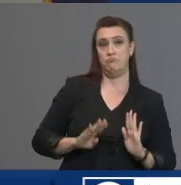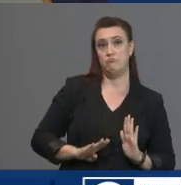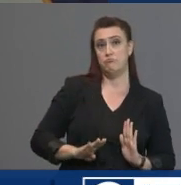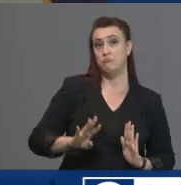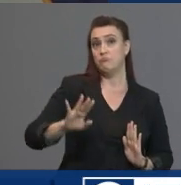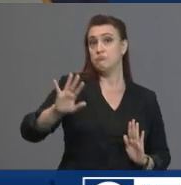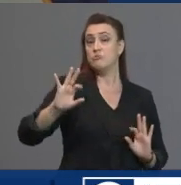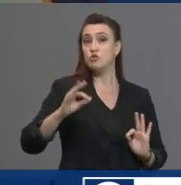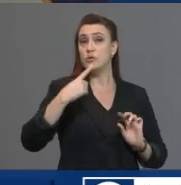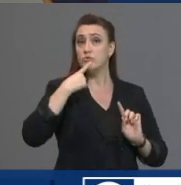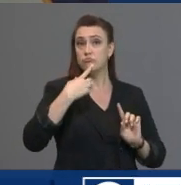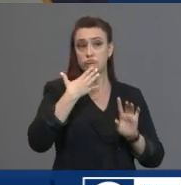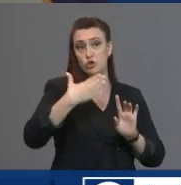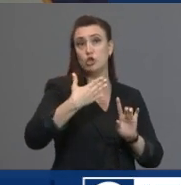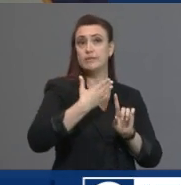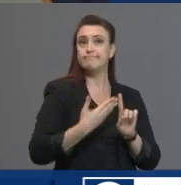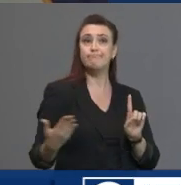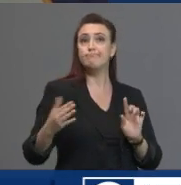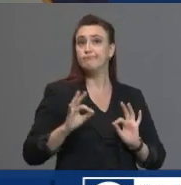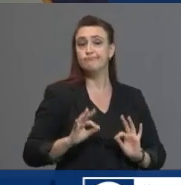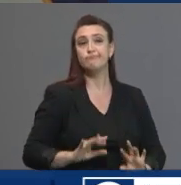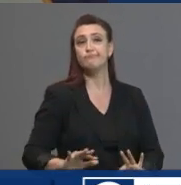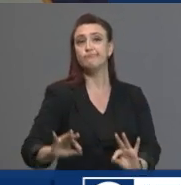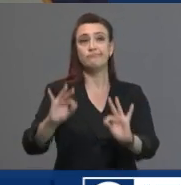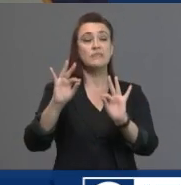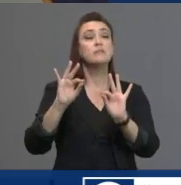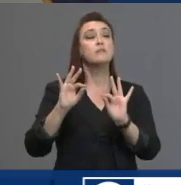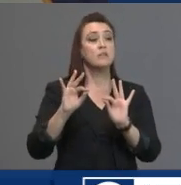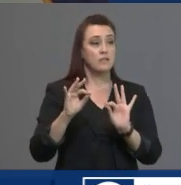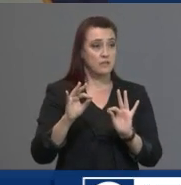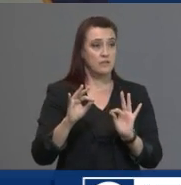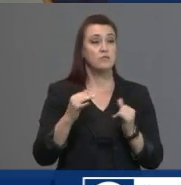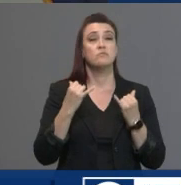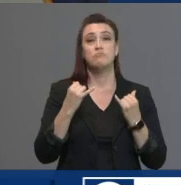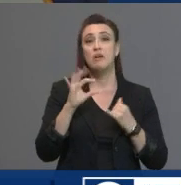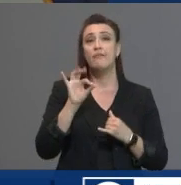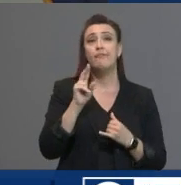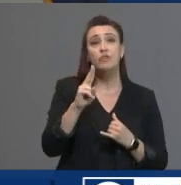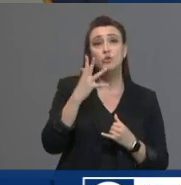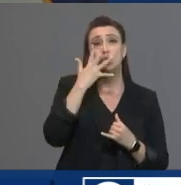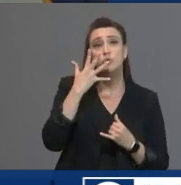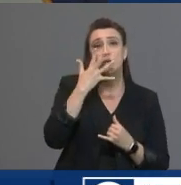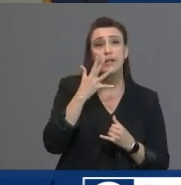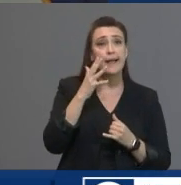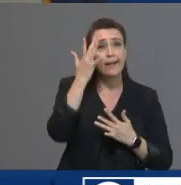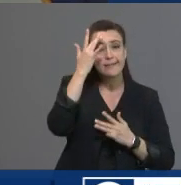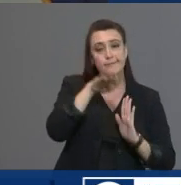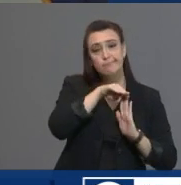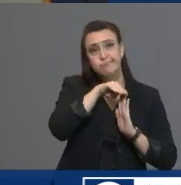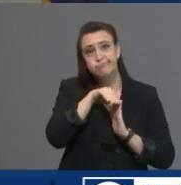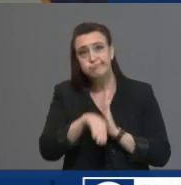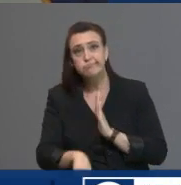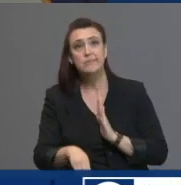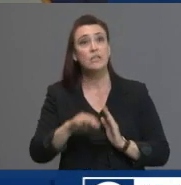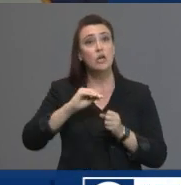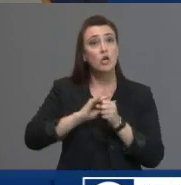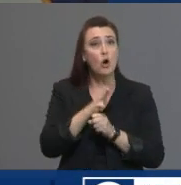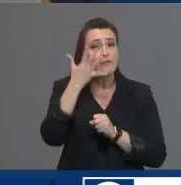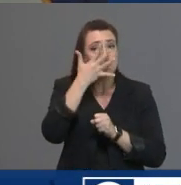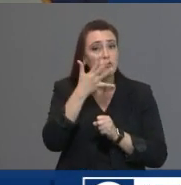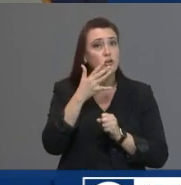direction. We have a downward trajectory of influenza and COVID-like illnesses in our state. We have a